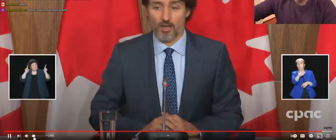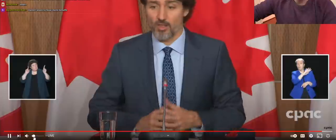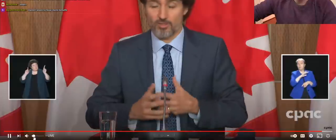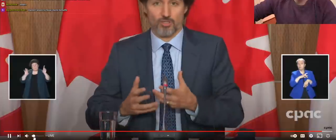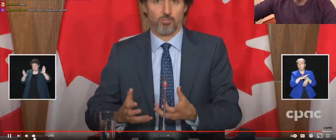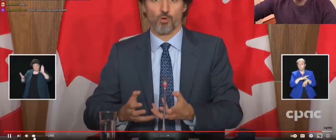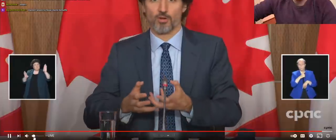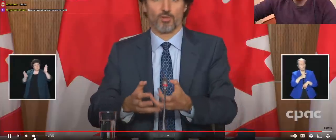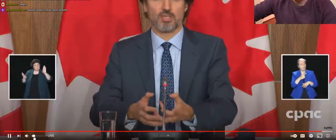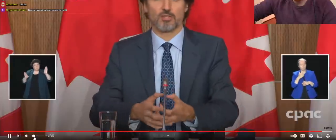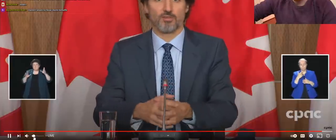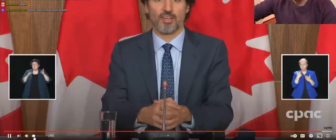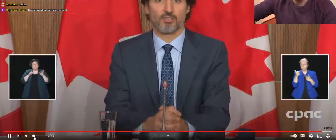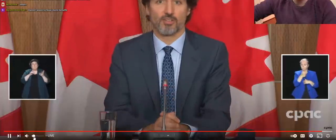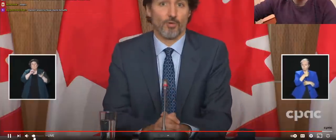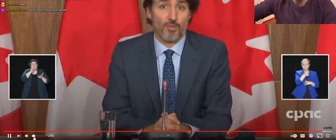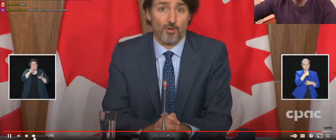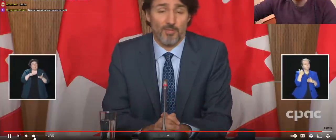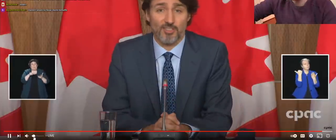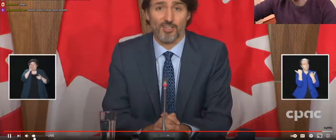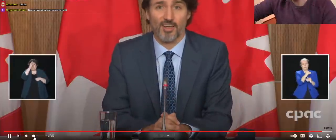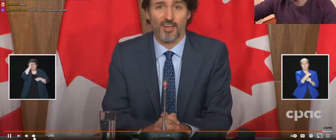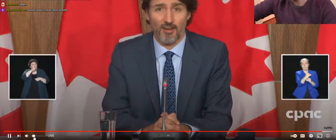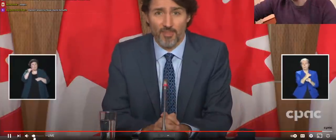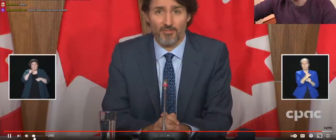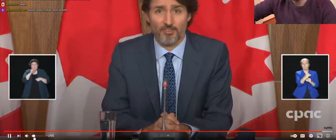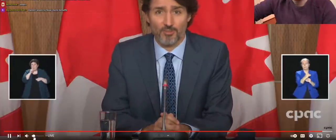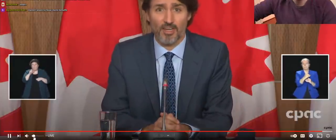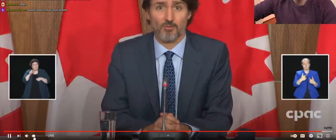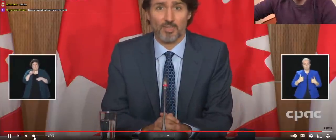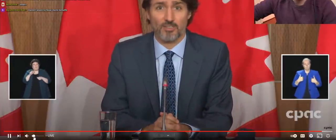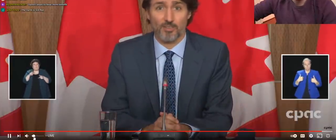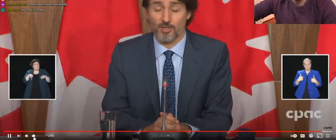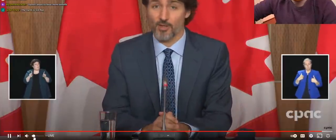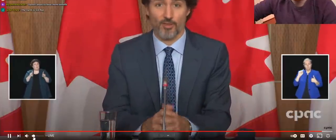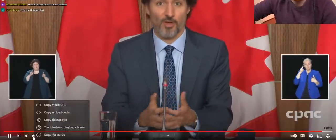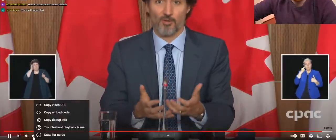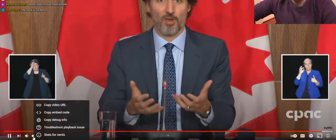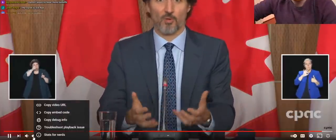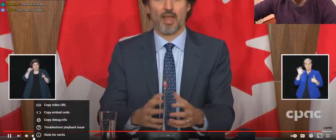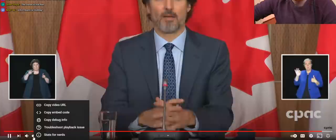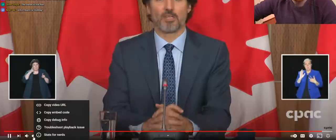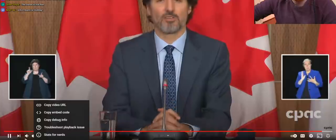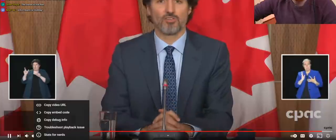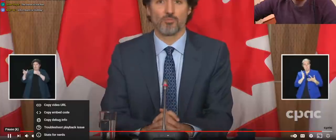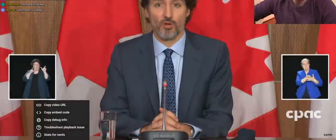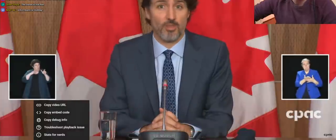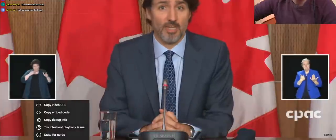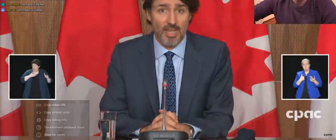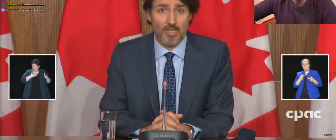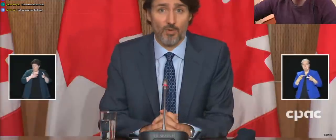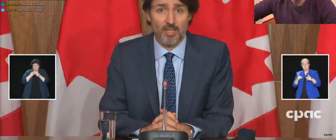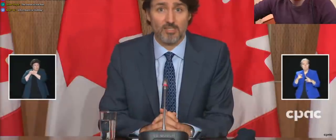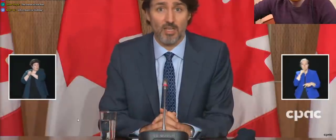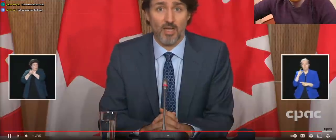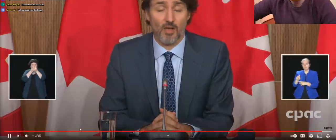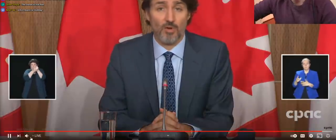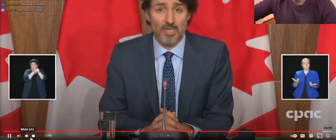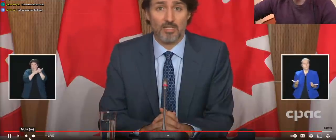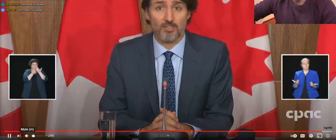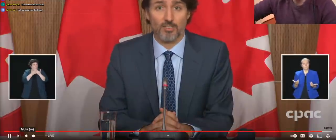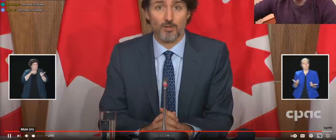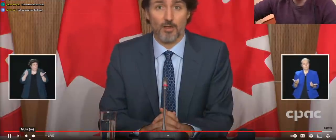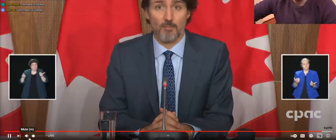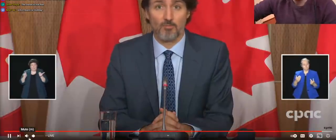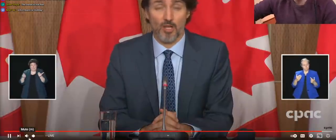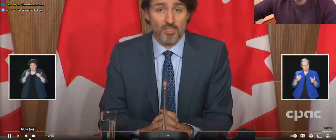For those who are just tuning in, if you click the title of this video, yes, there is some new news about benefits, new news about the budget.